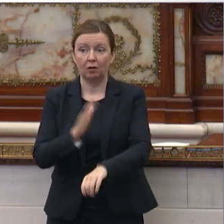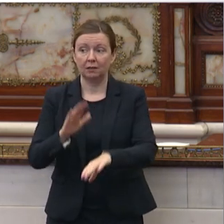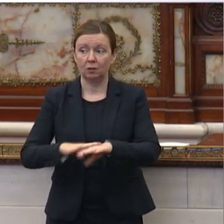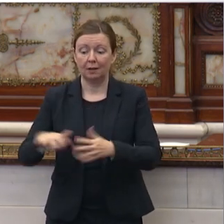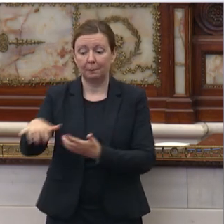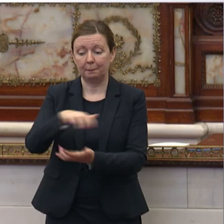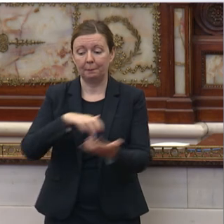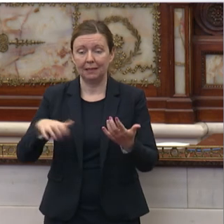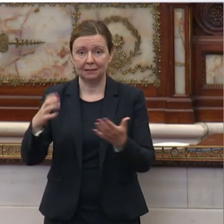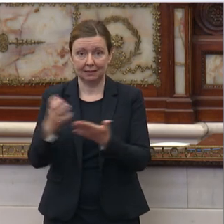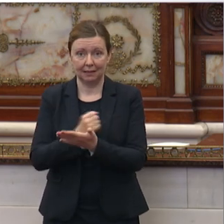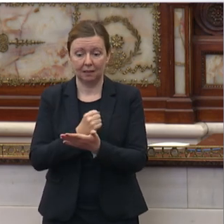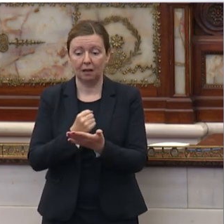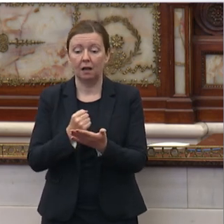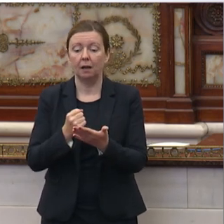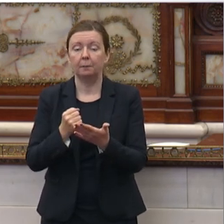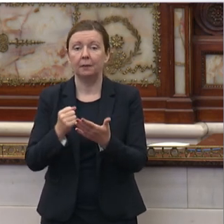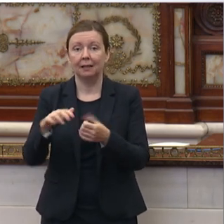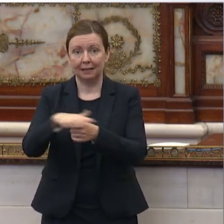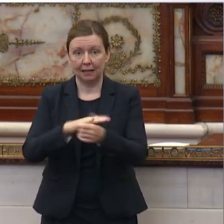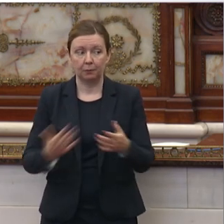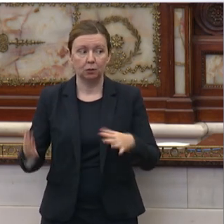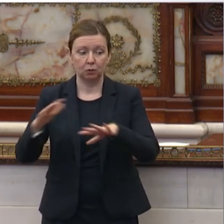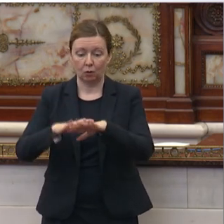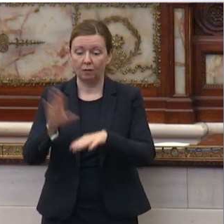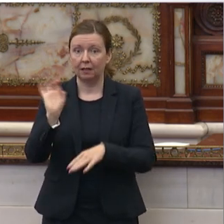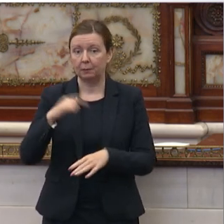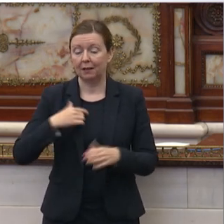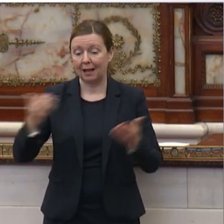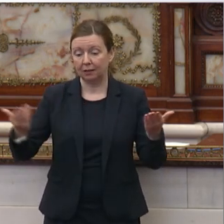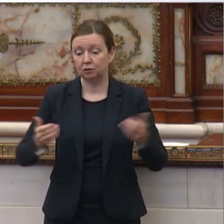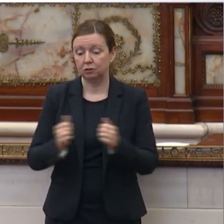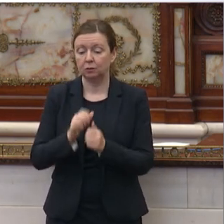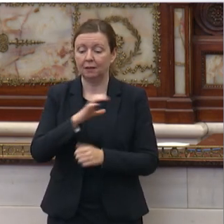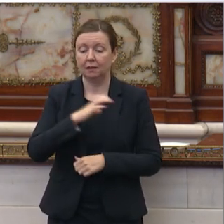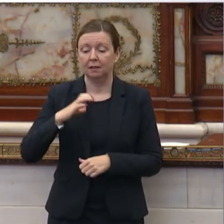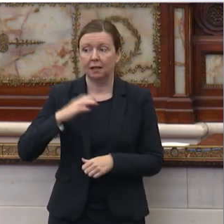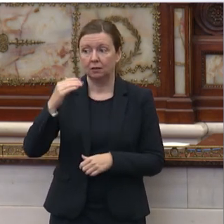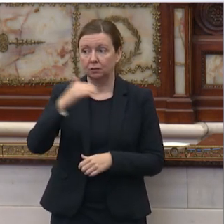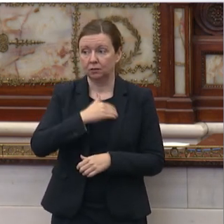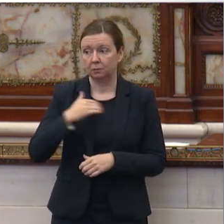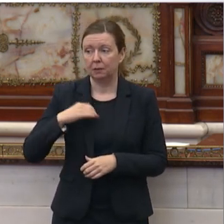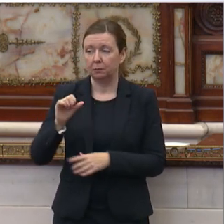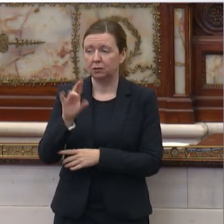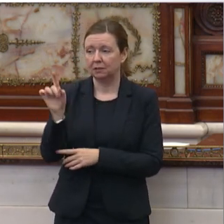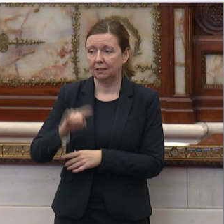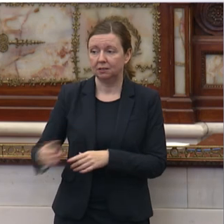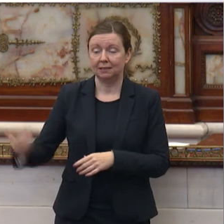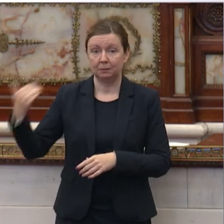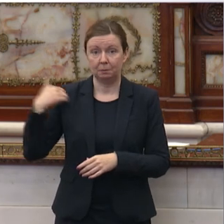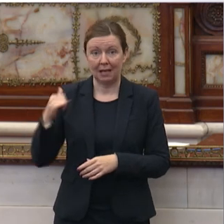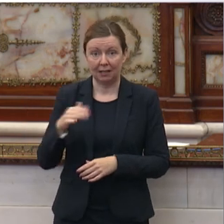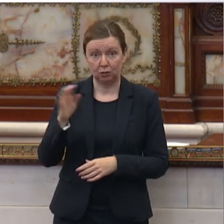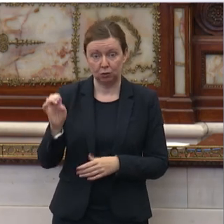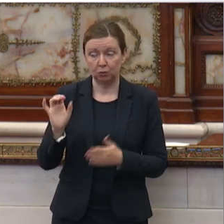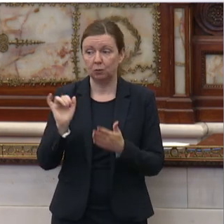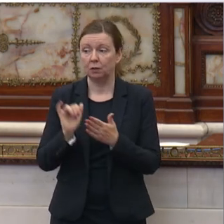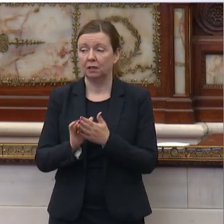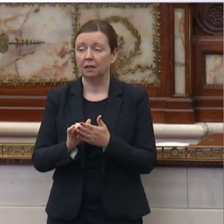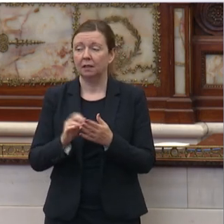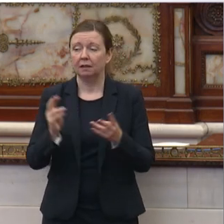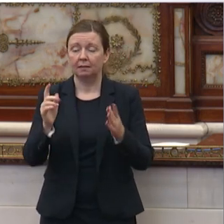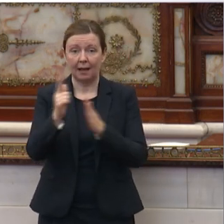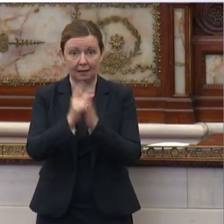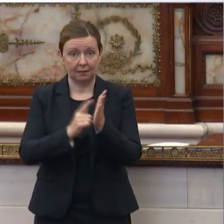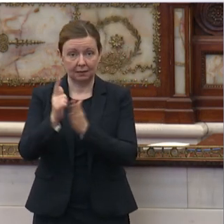Income Neighborhoods Overlay Bill, which I introduced with Councilmember Sanchez back in June. This legislation would require